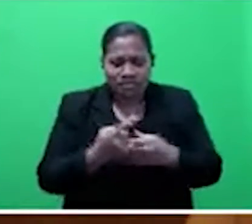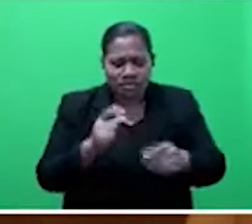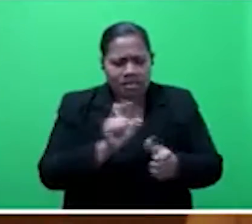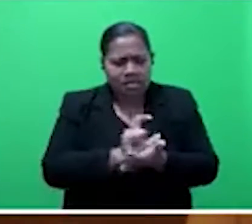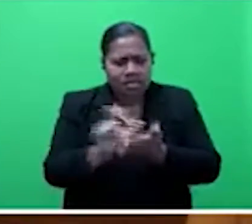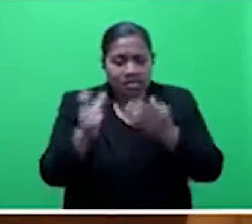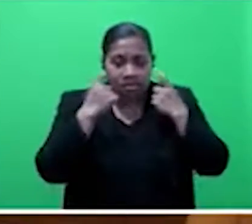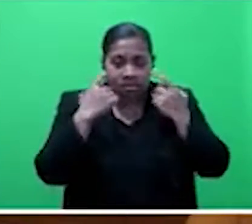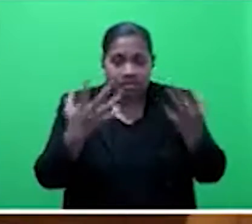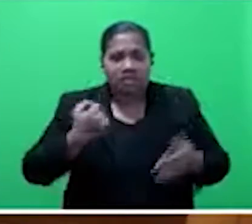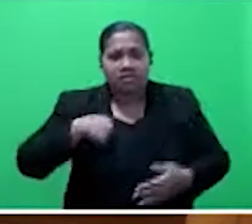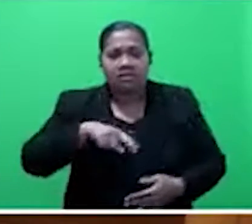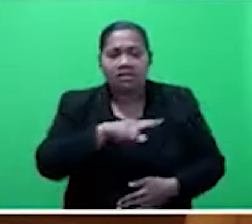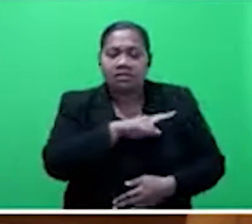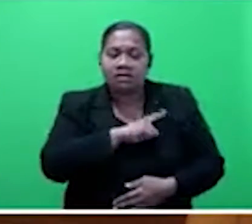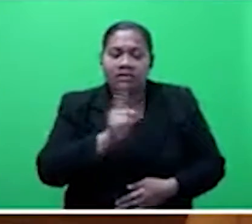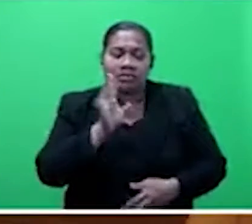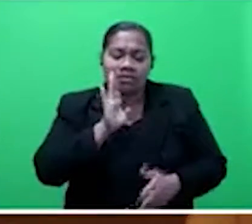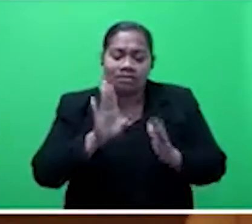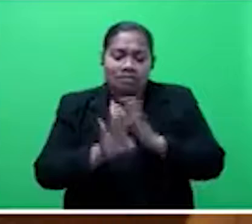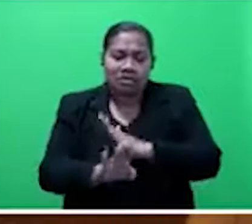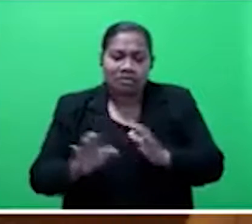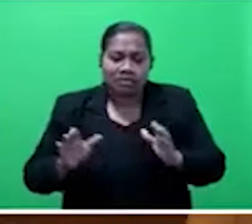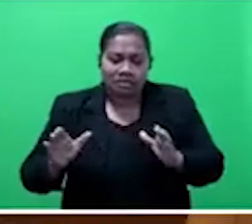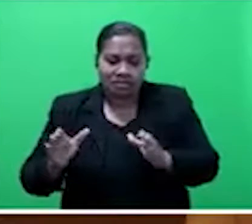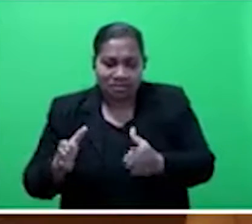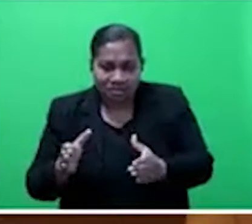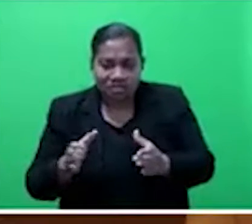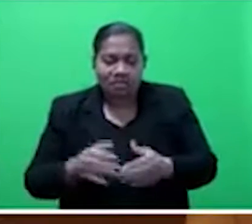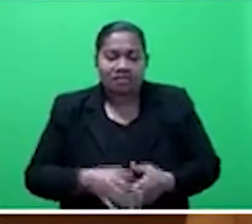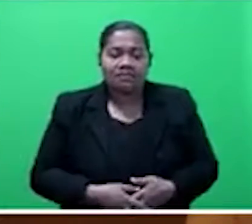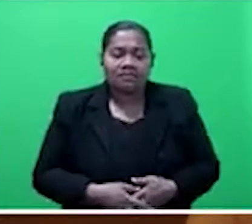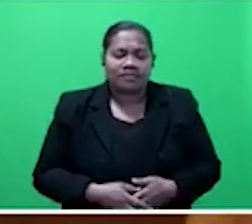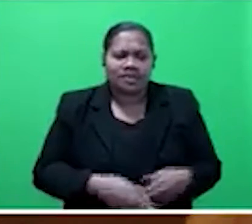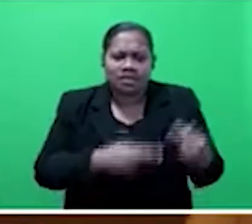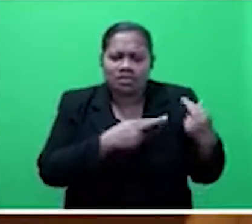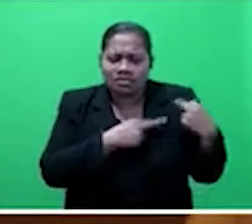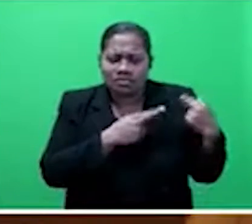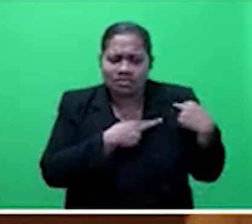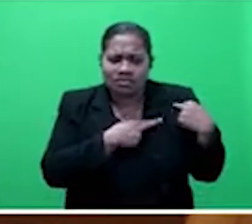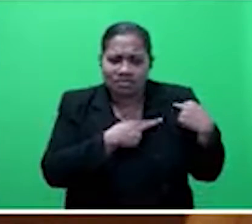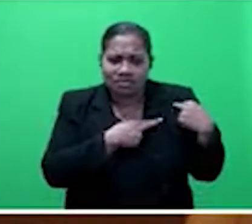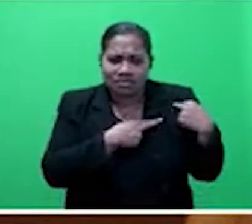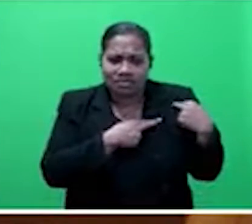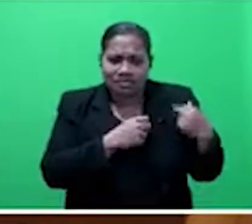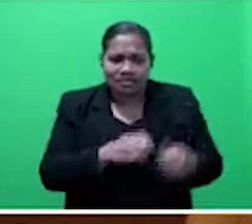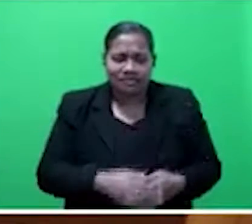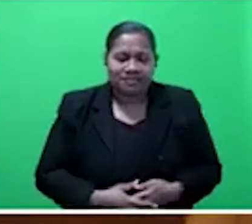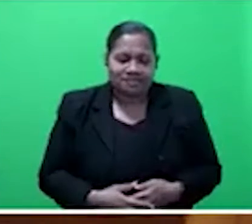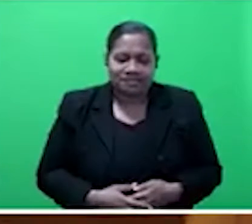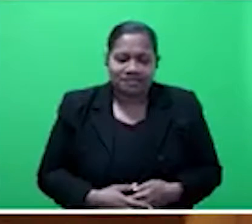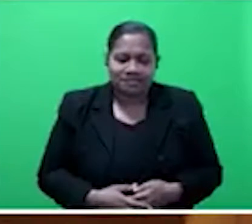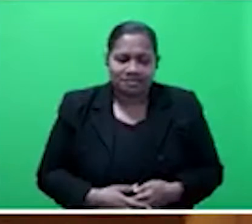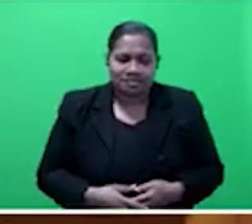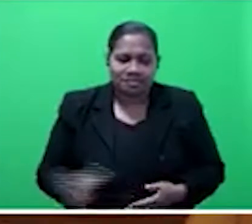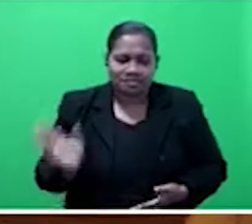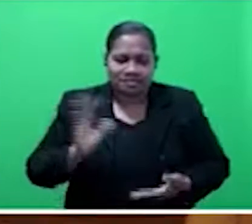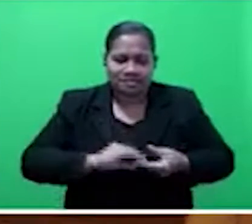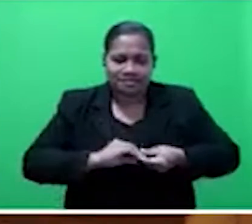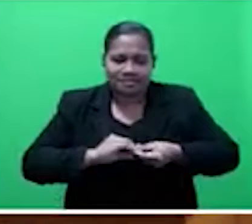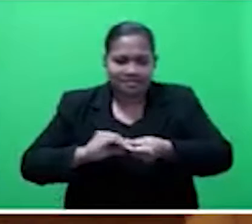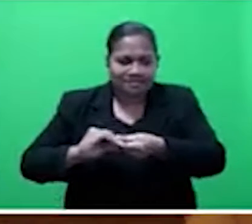potential in the private health sector and the role it can play working hand in hand with the public